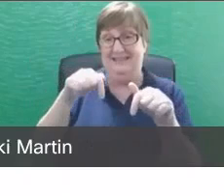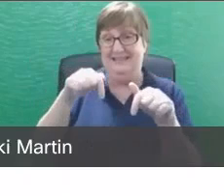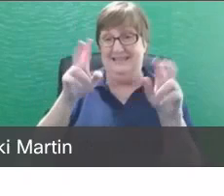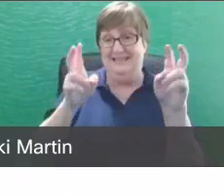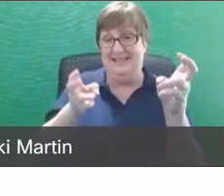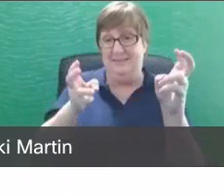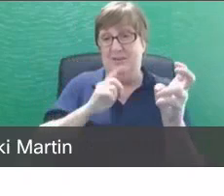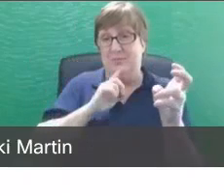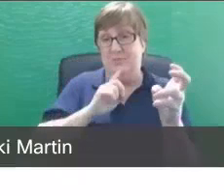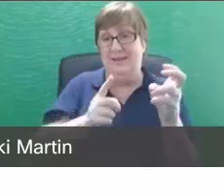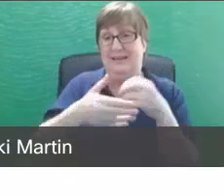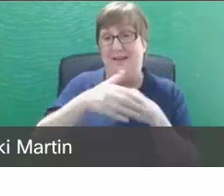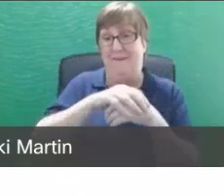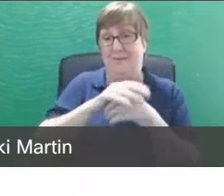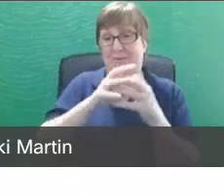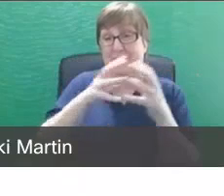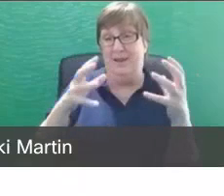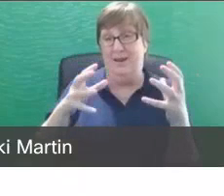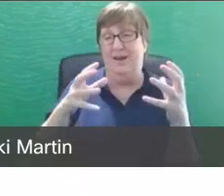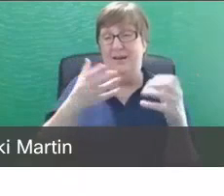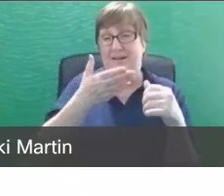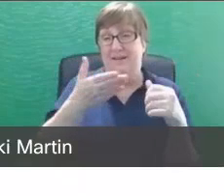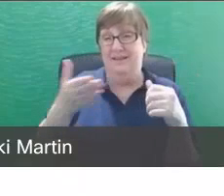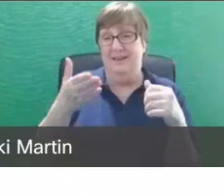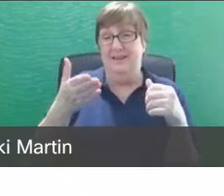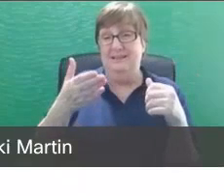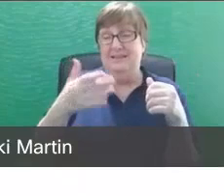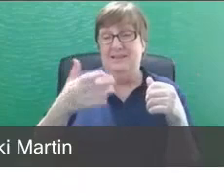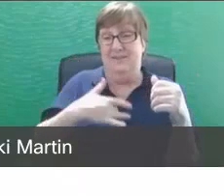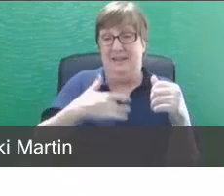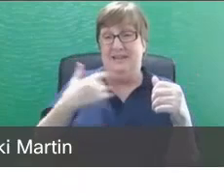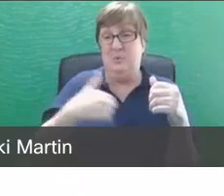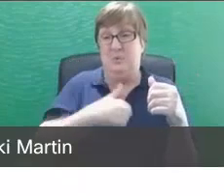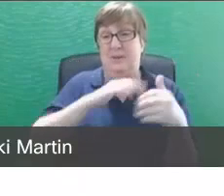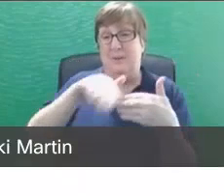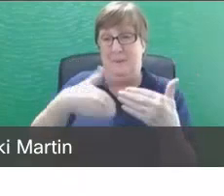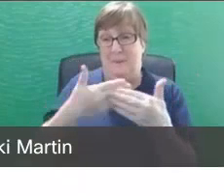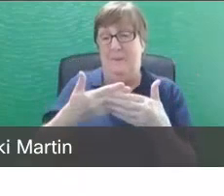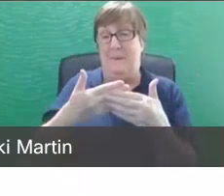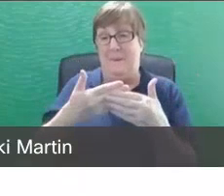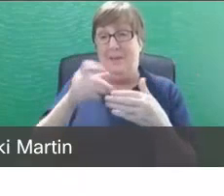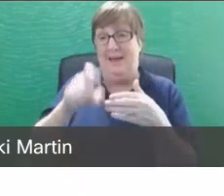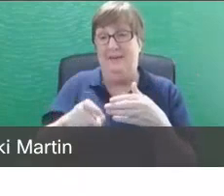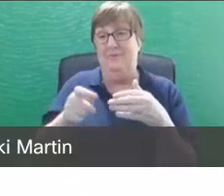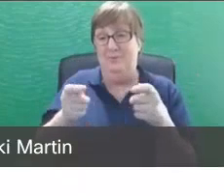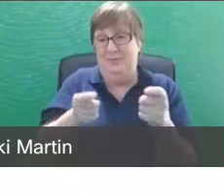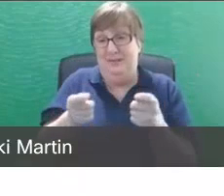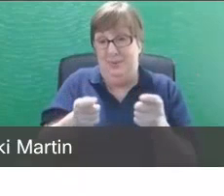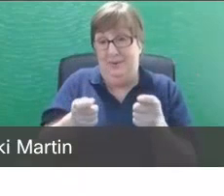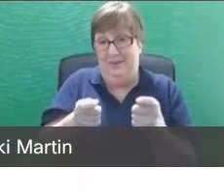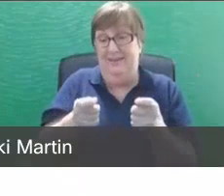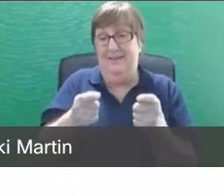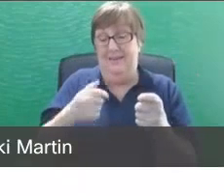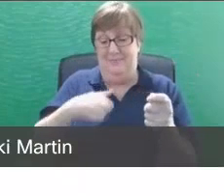things that we all deal with. And I know personally, I have dealt with anxiety, and this pandemic